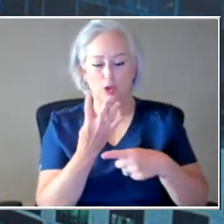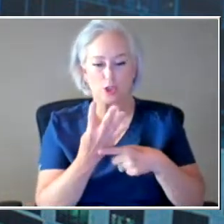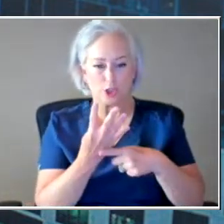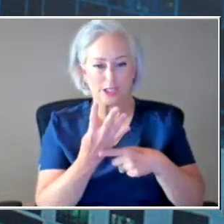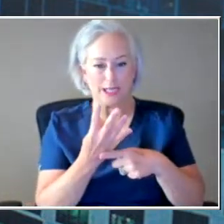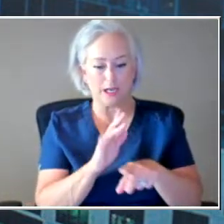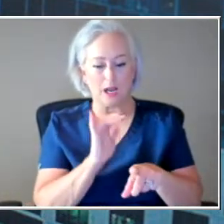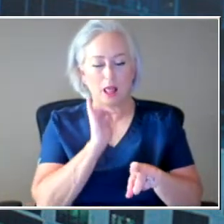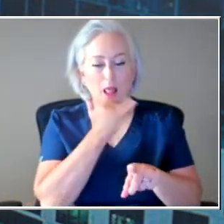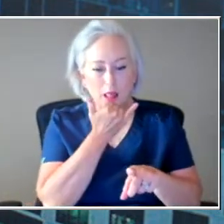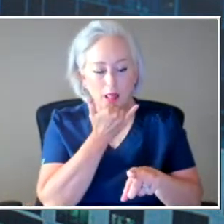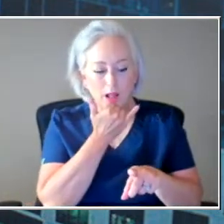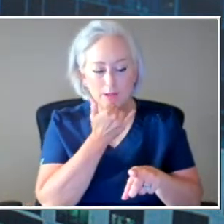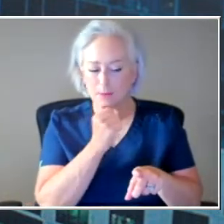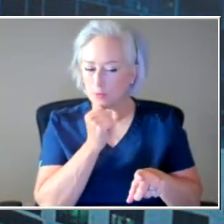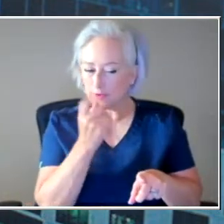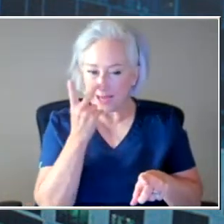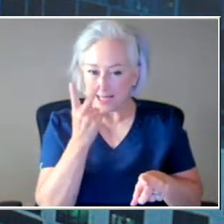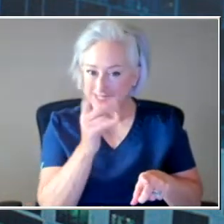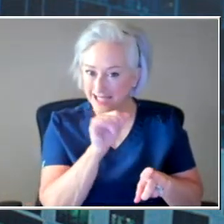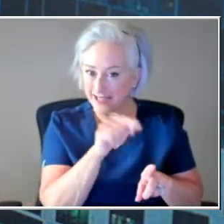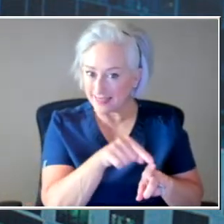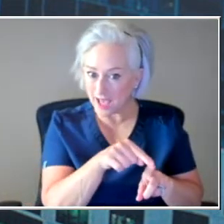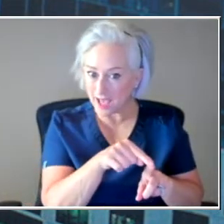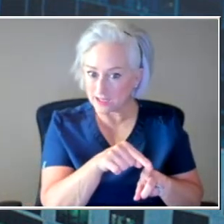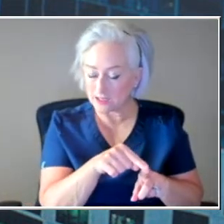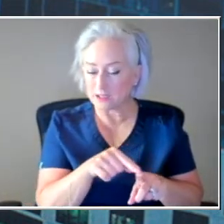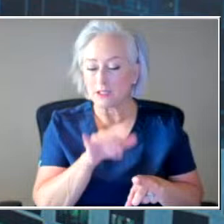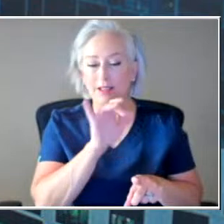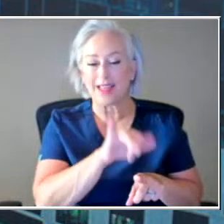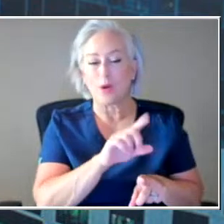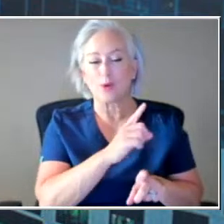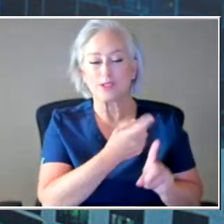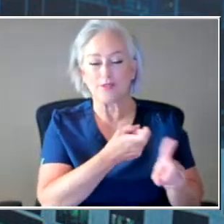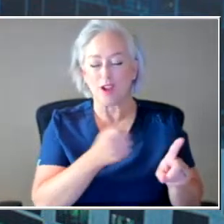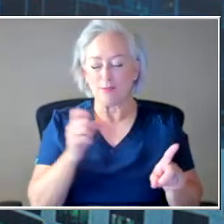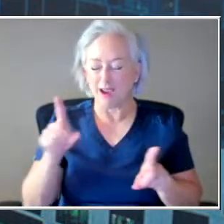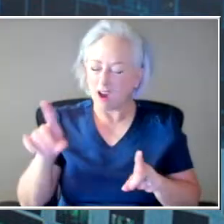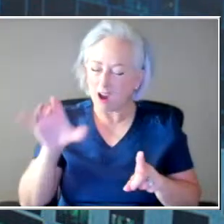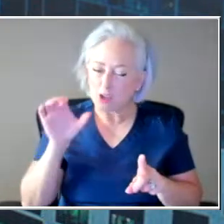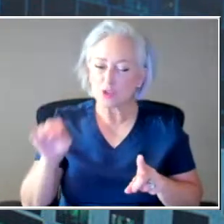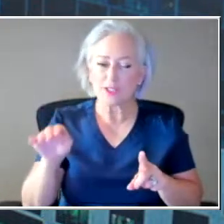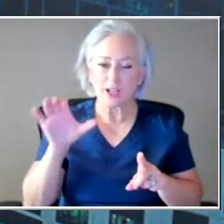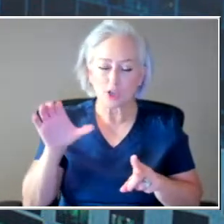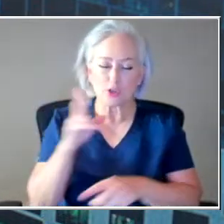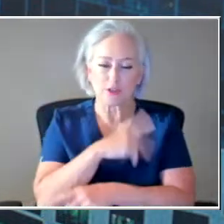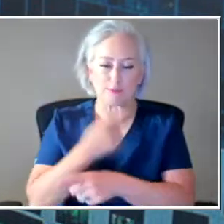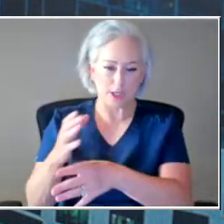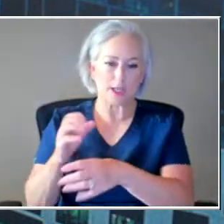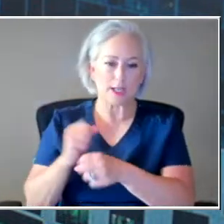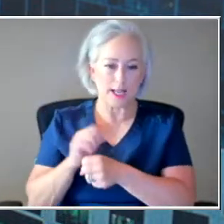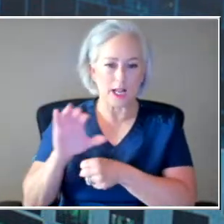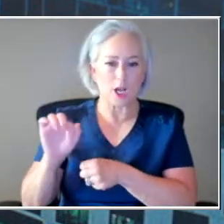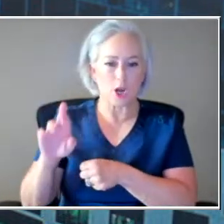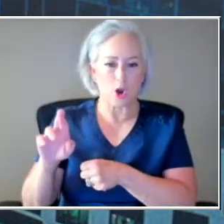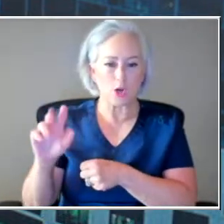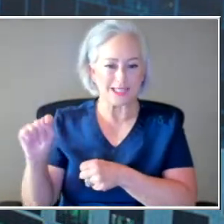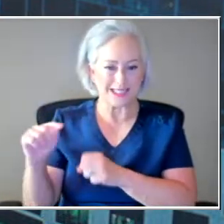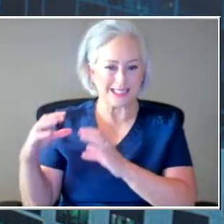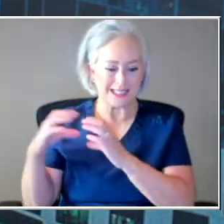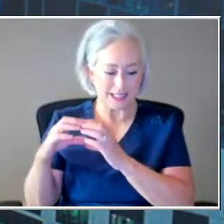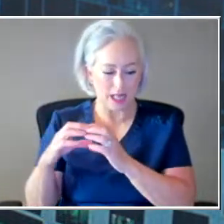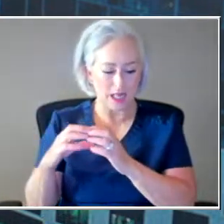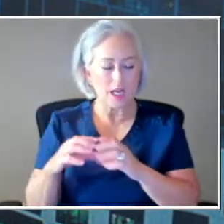so far. But there have been some reports of the gene abnormality or the gene being in the wrong place in these T